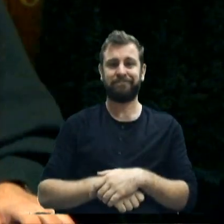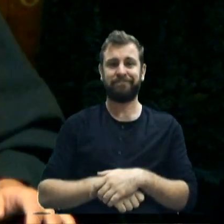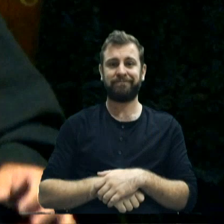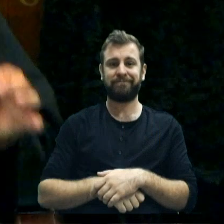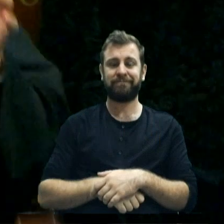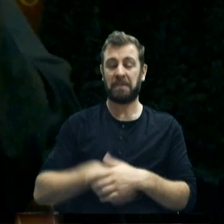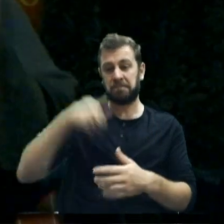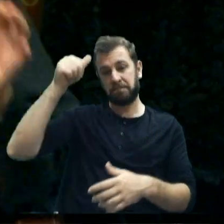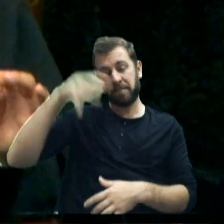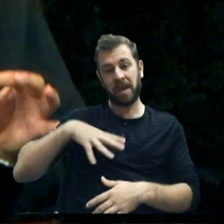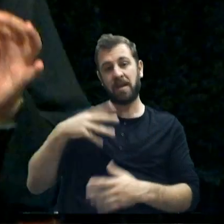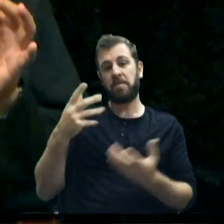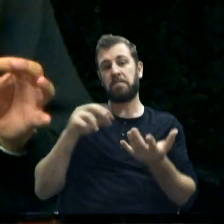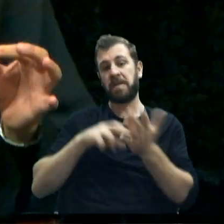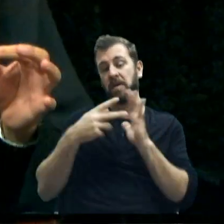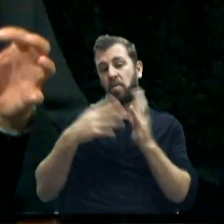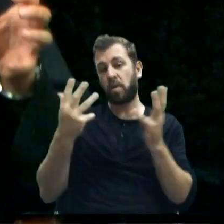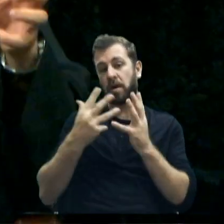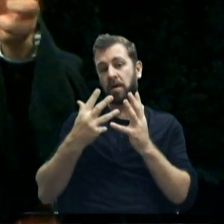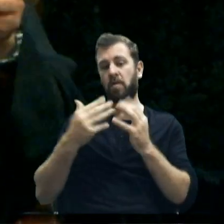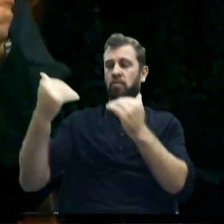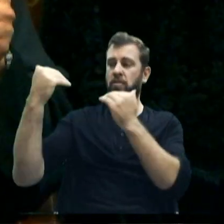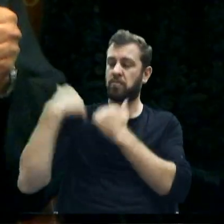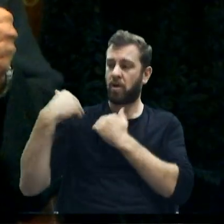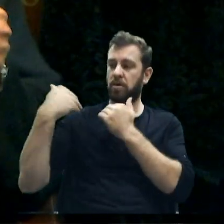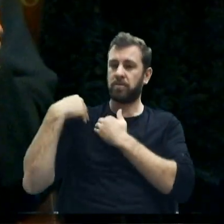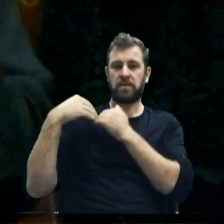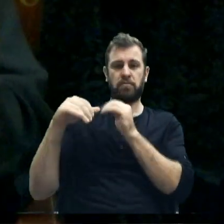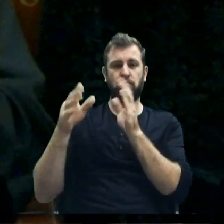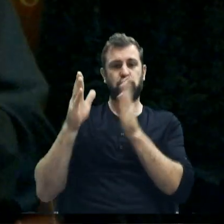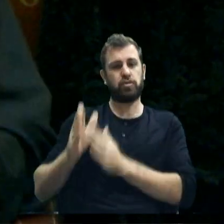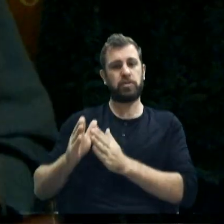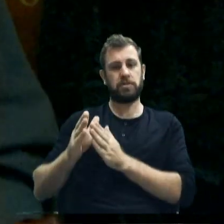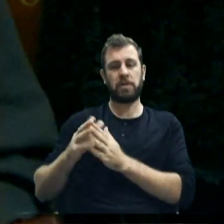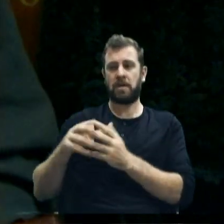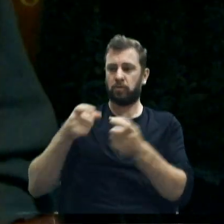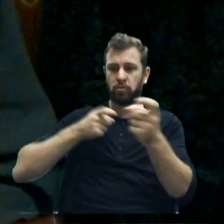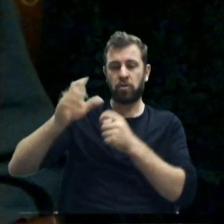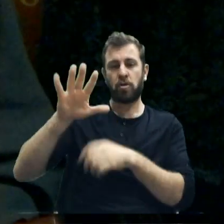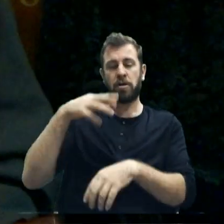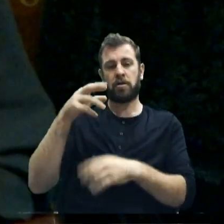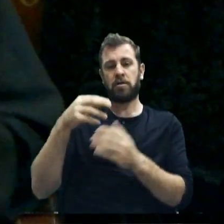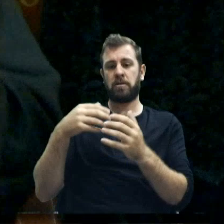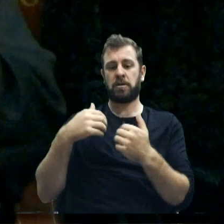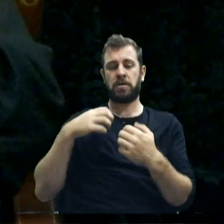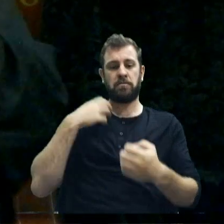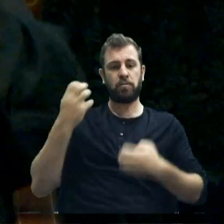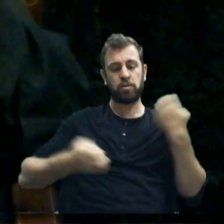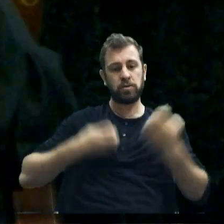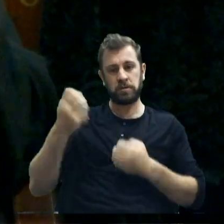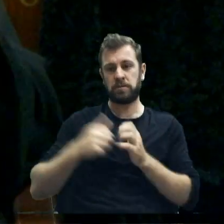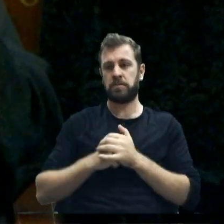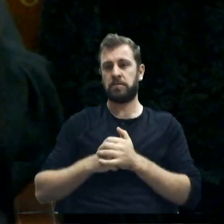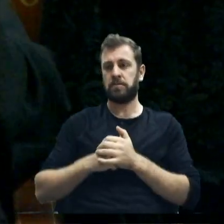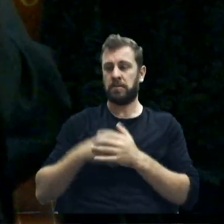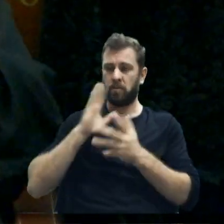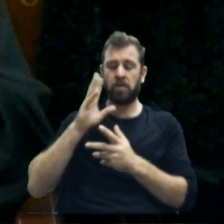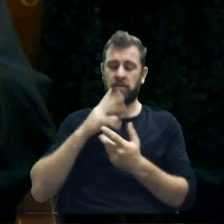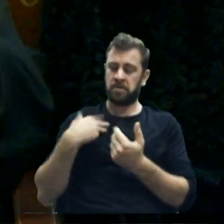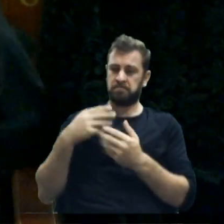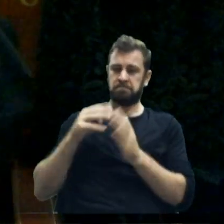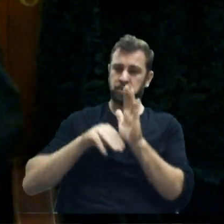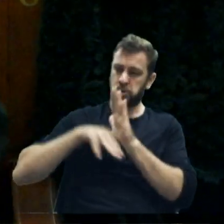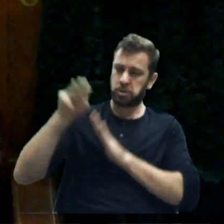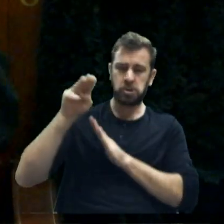Being a man is being a responsible individual, having a control of your emotion, always taking the higher road, always being the mature one. Even